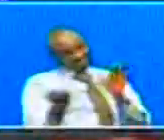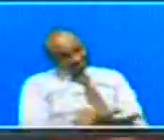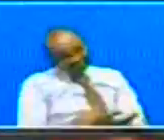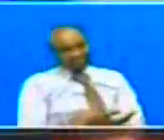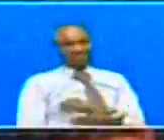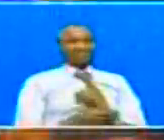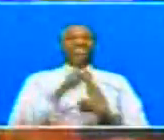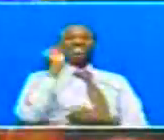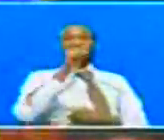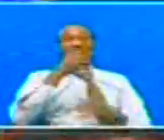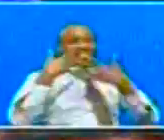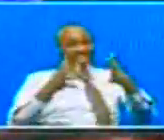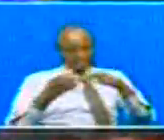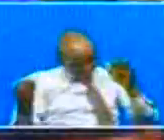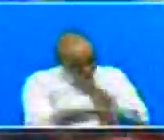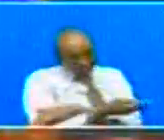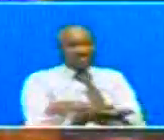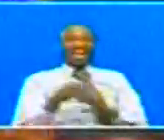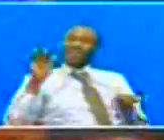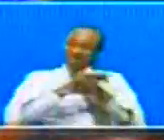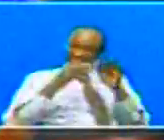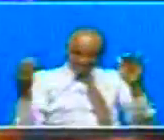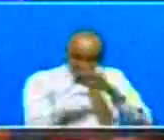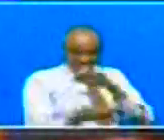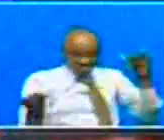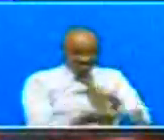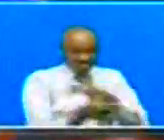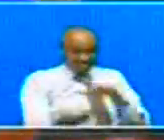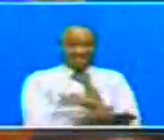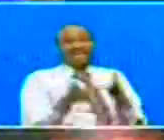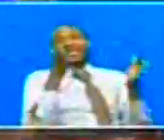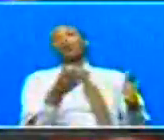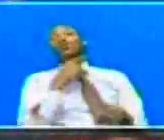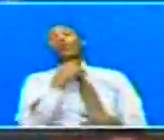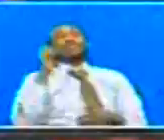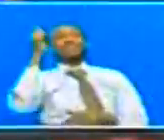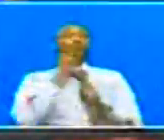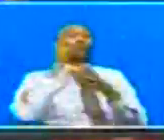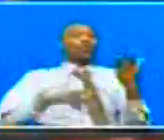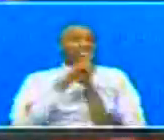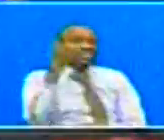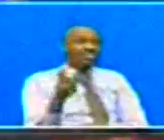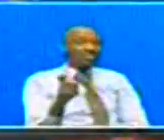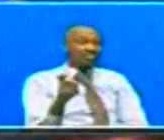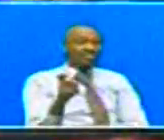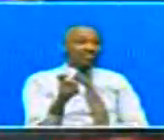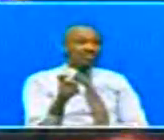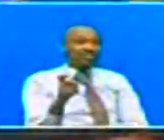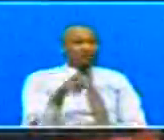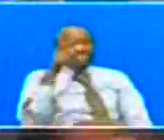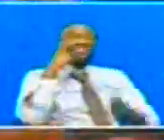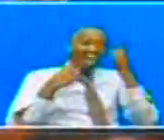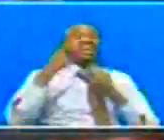carpet. Chicken gate? Under the carpet. Everything under the carpet. Sasa, munataka riser vanye nini? Na